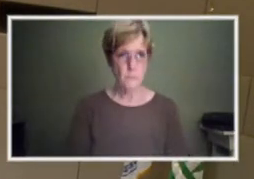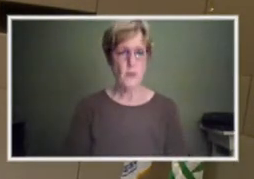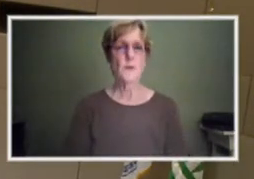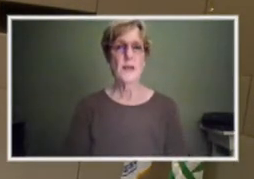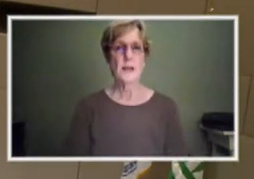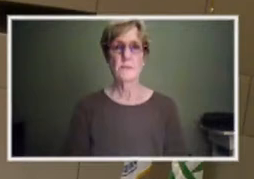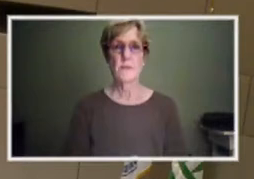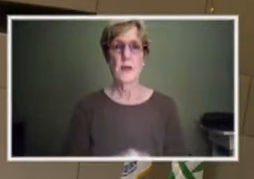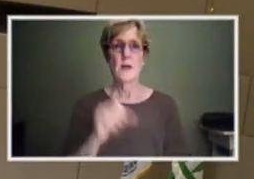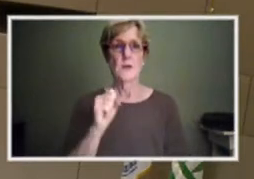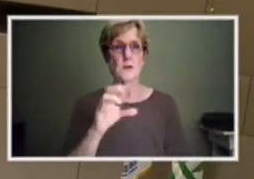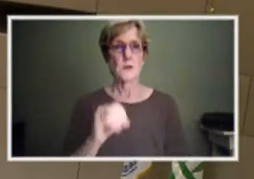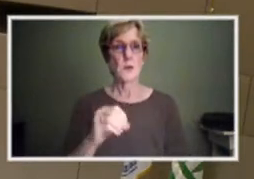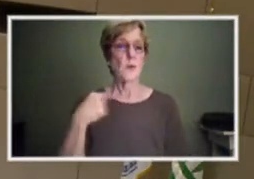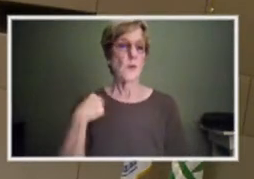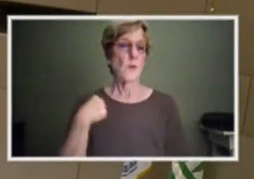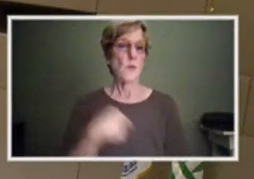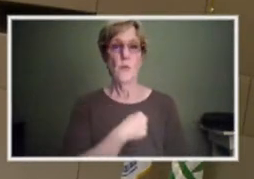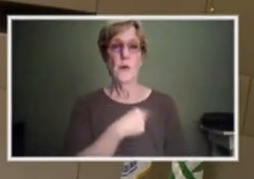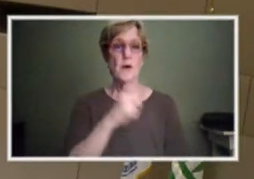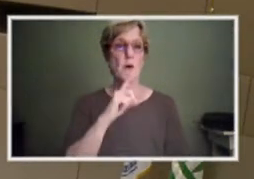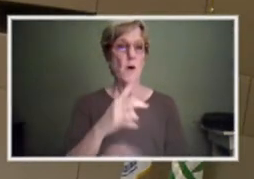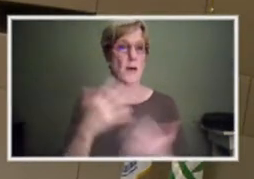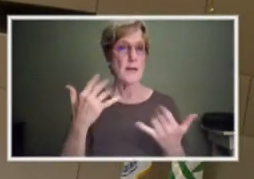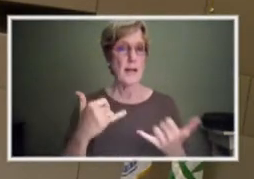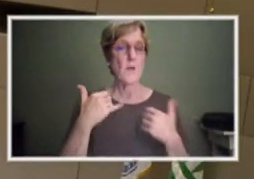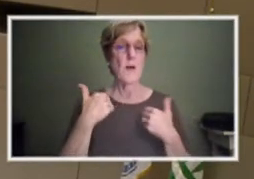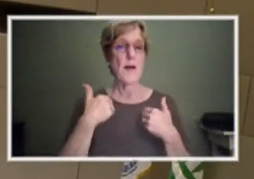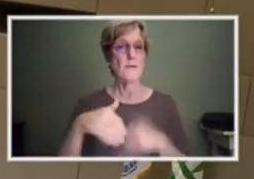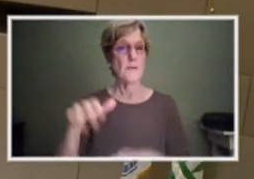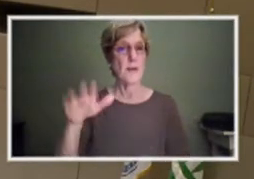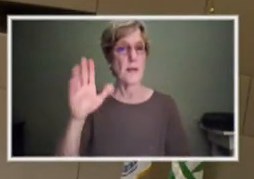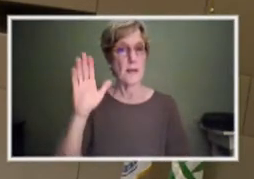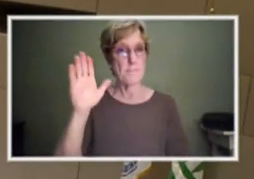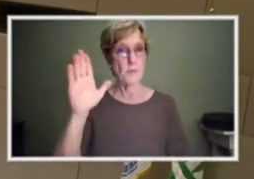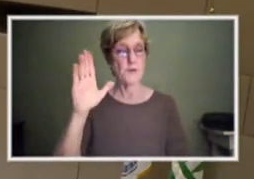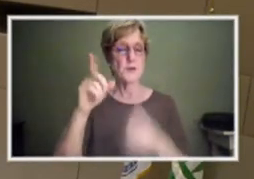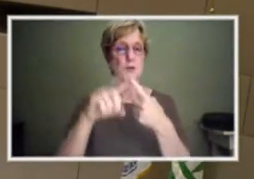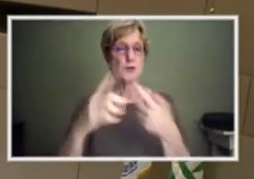we are now, do we have a motion to adjourn? All